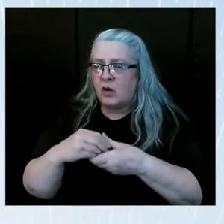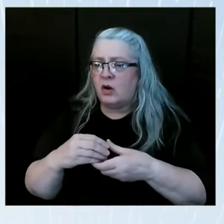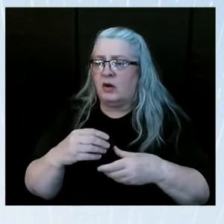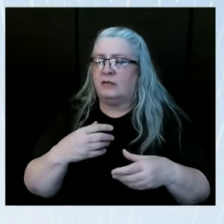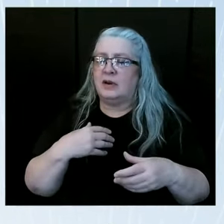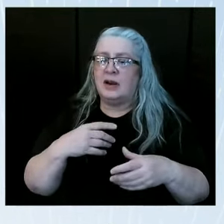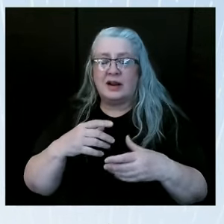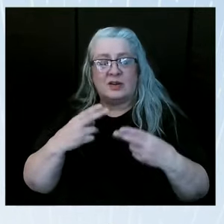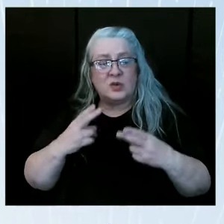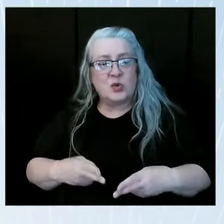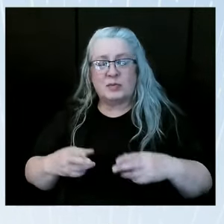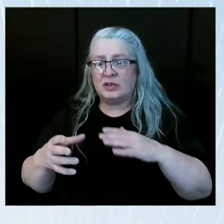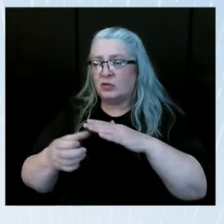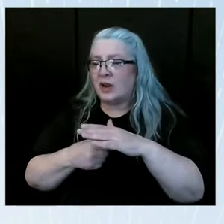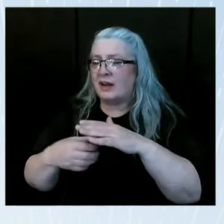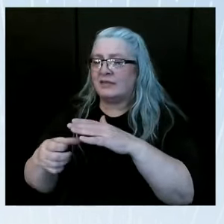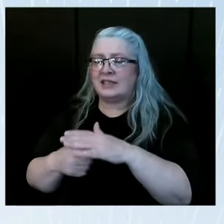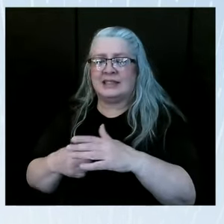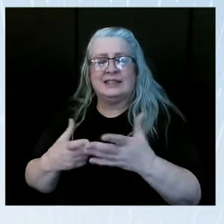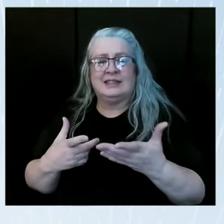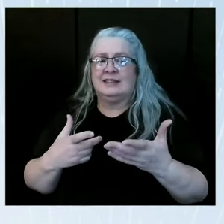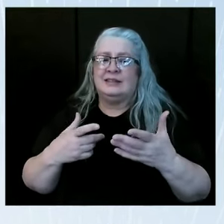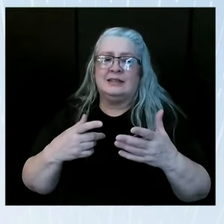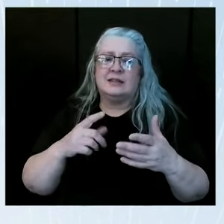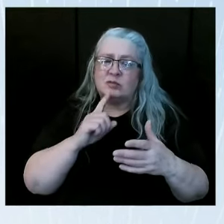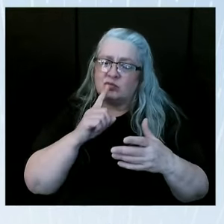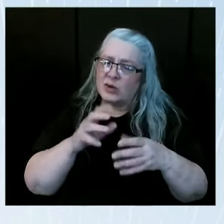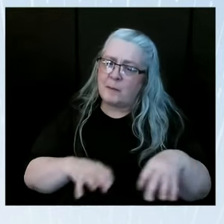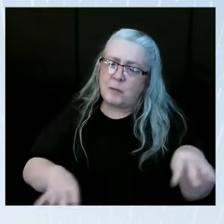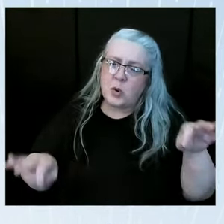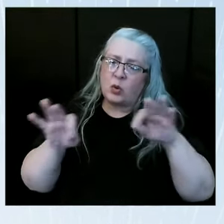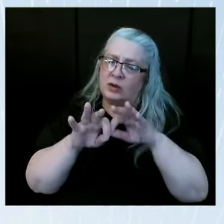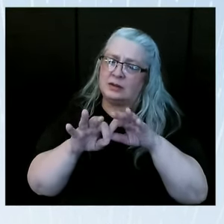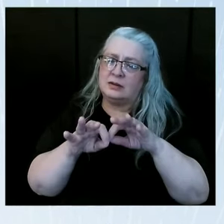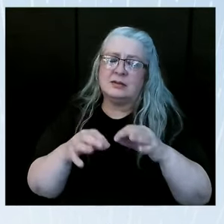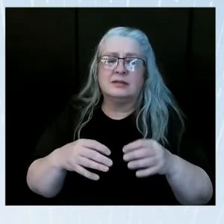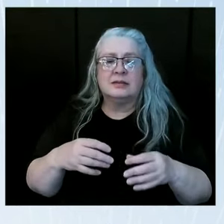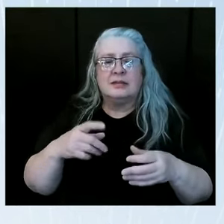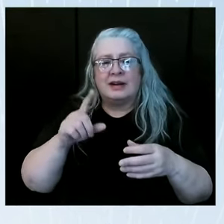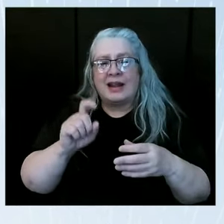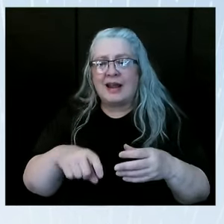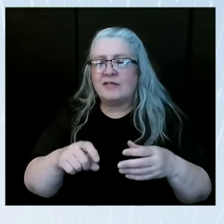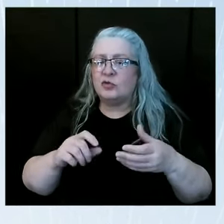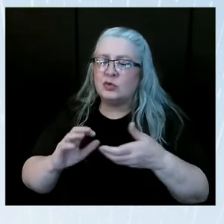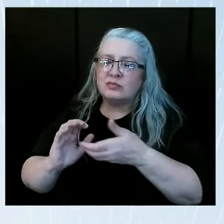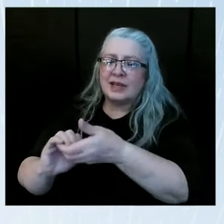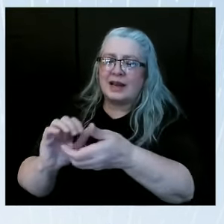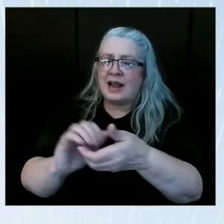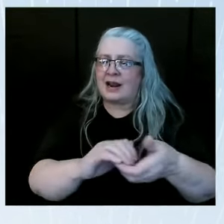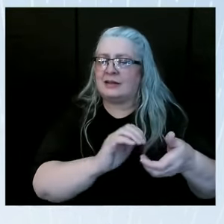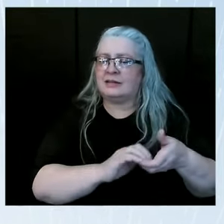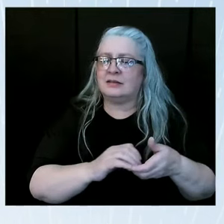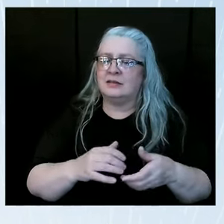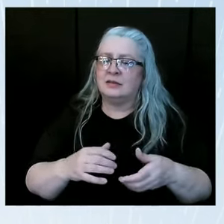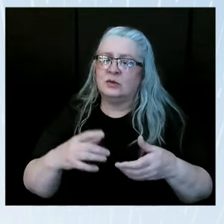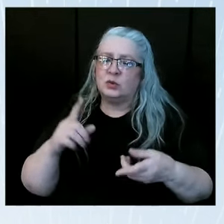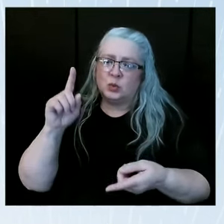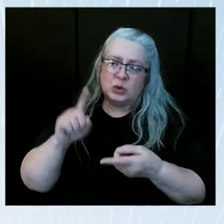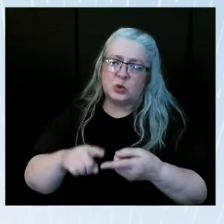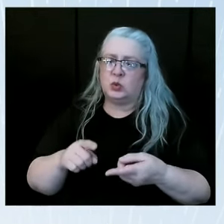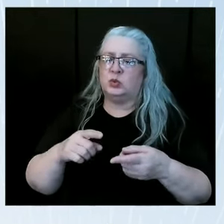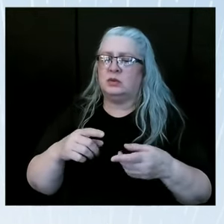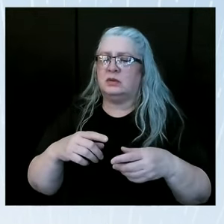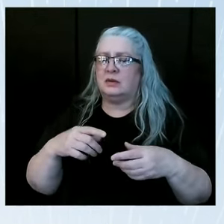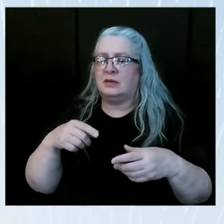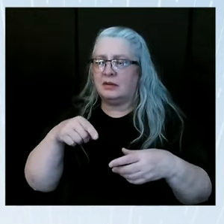seeking connection, they were seeking finances, maybe for their family, they were seeking something to help a social, emotional, mental health,